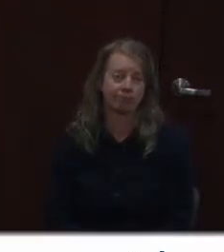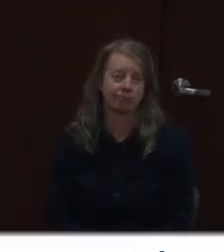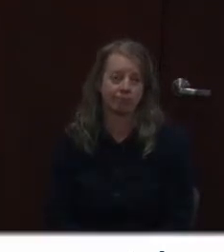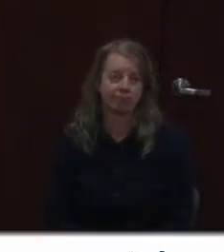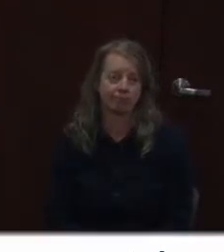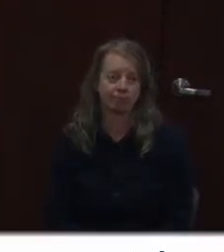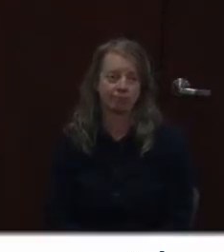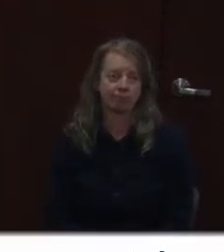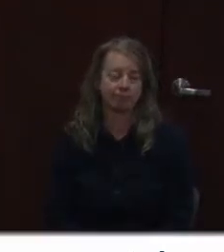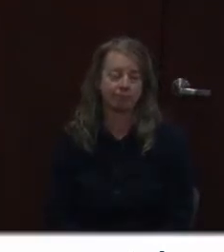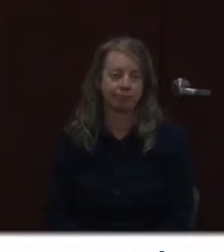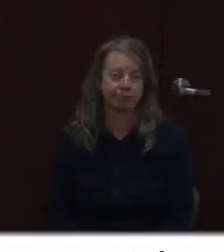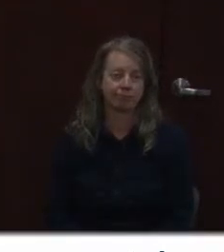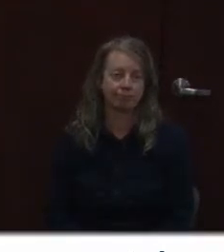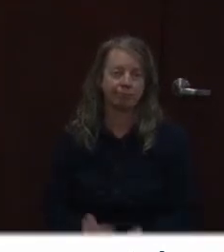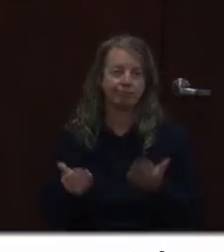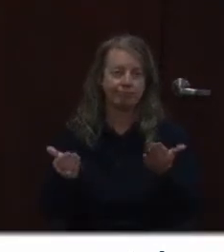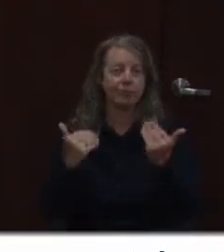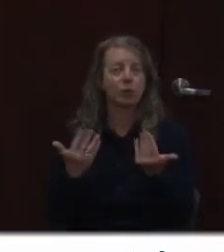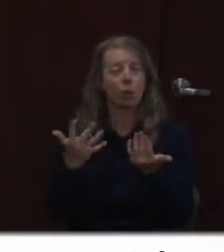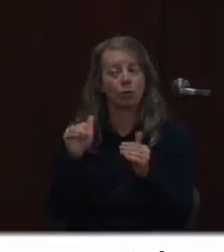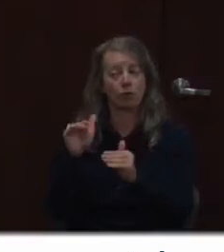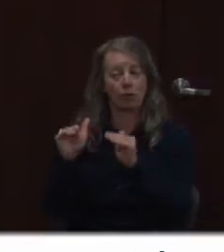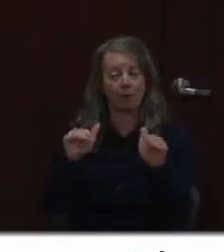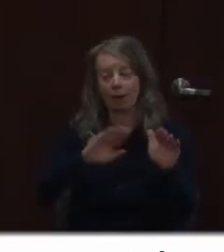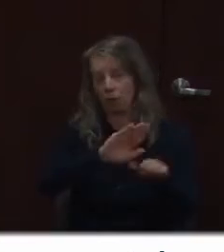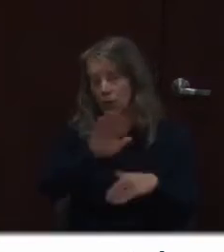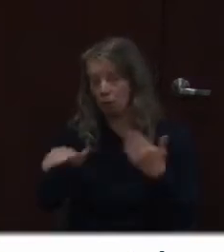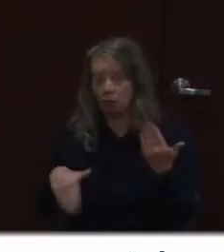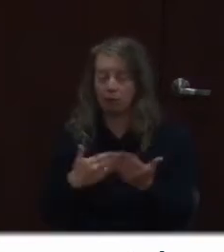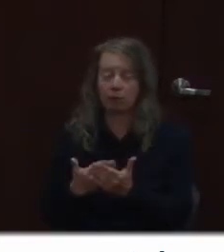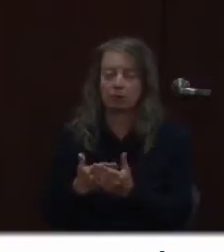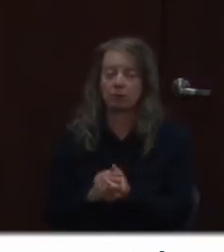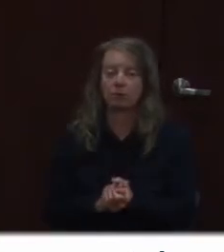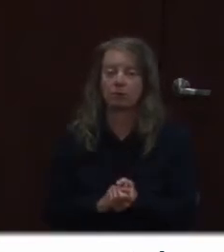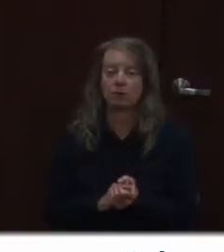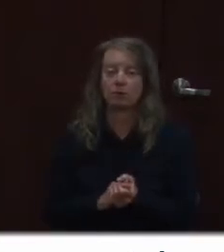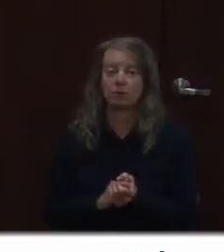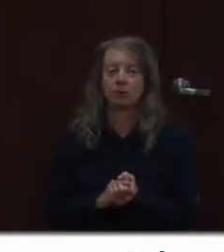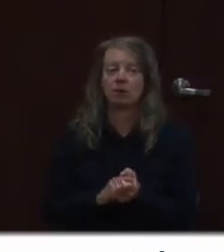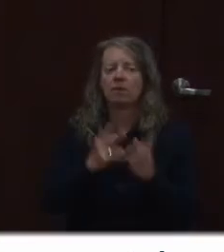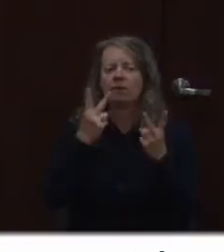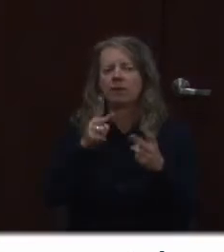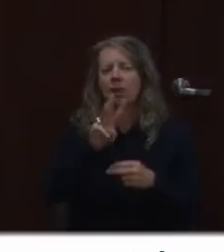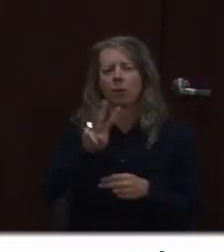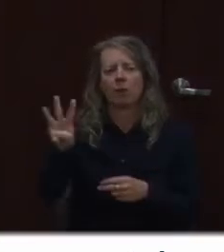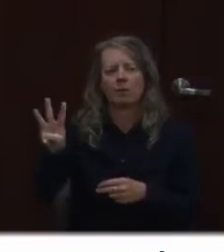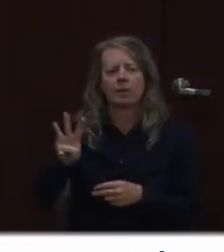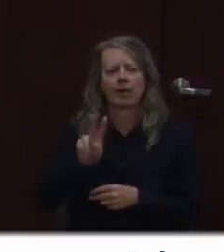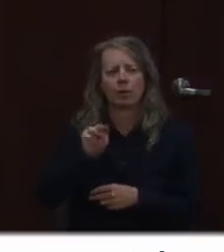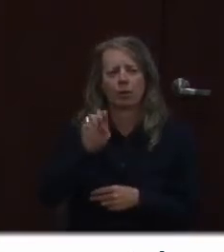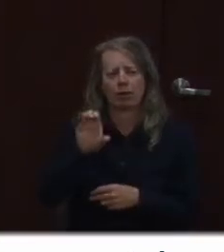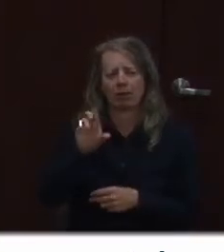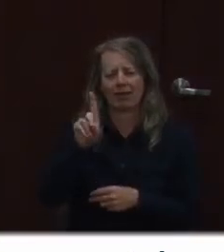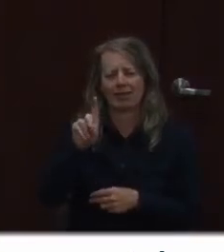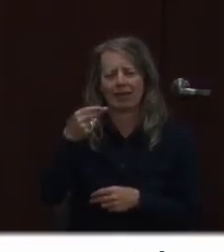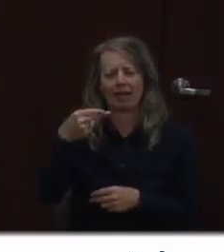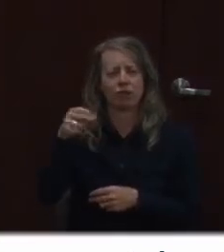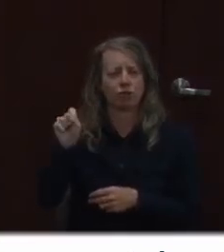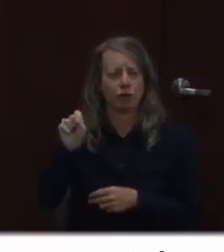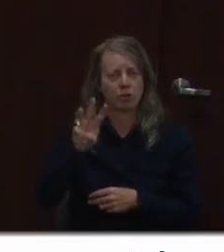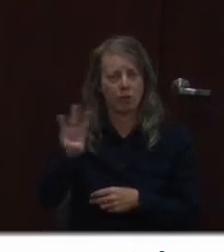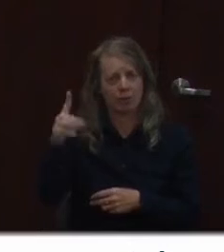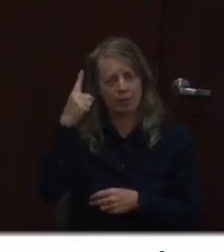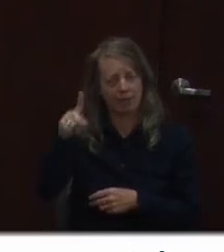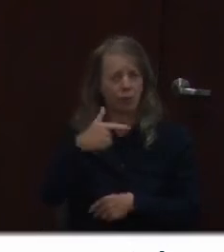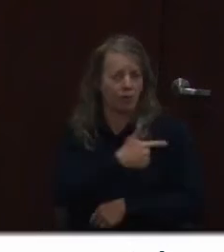So with that, I just want to remind folks that they can visit the North Carolina DHHS website for